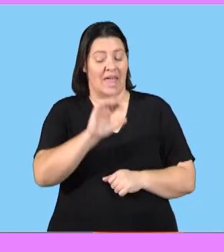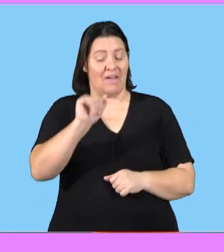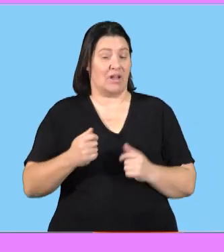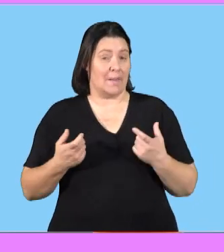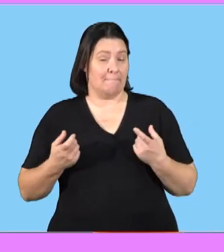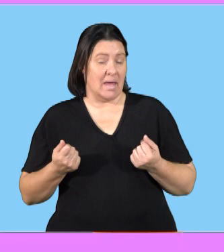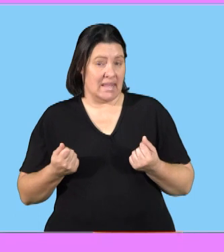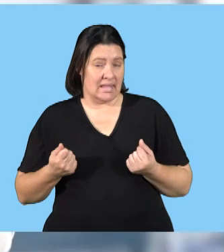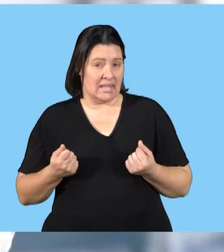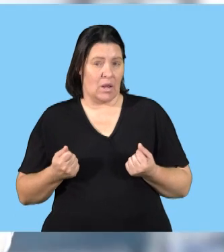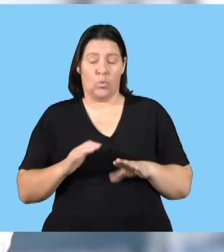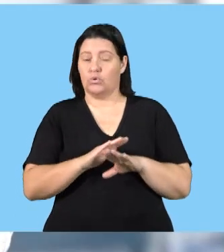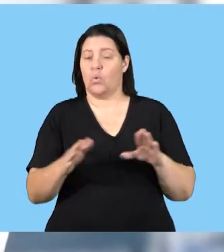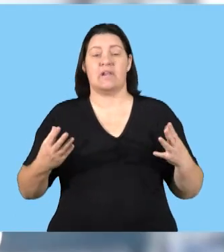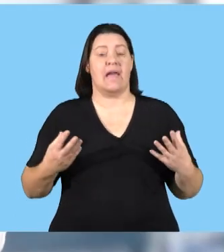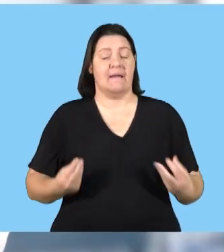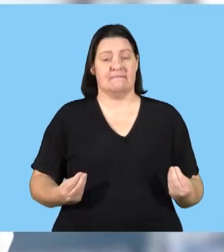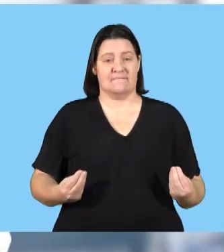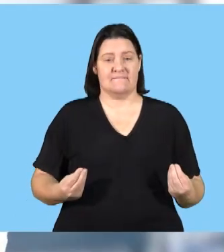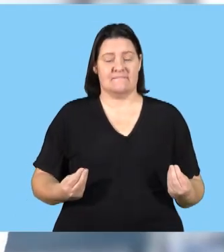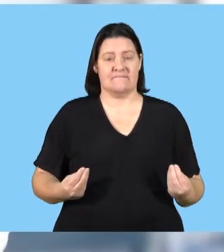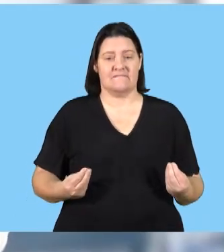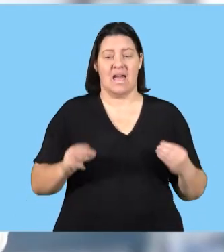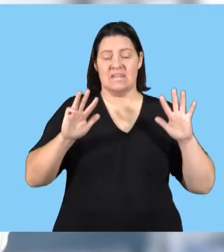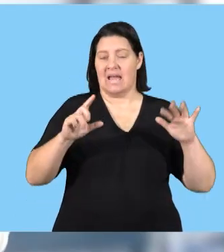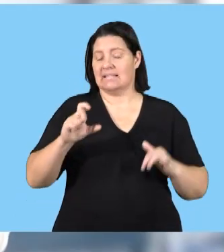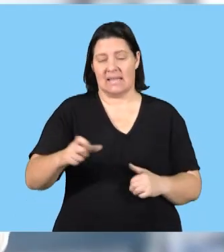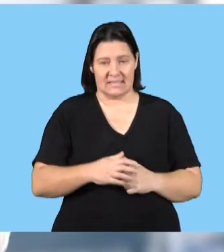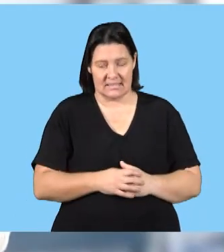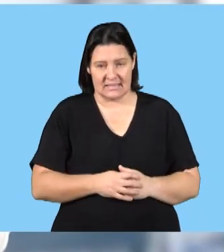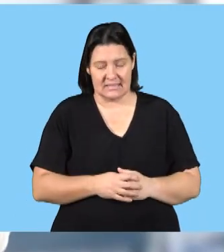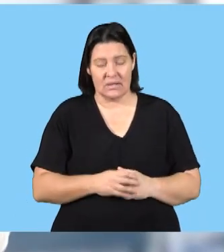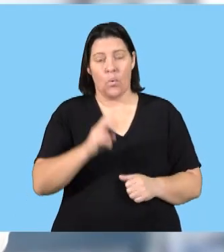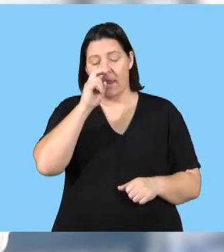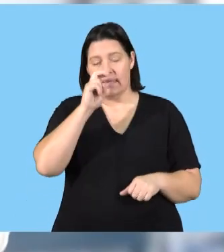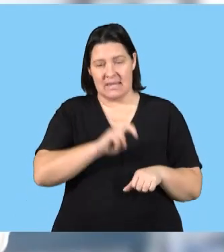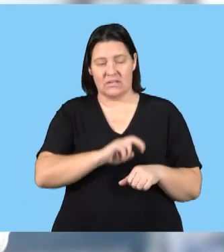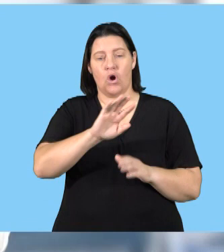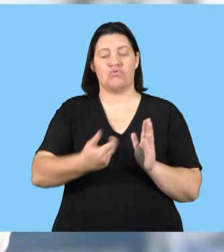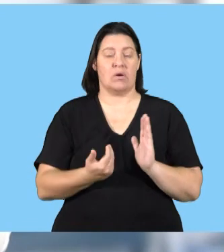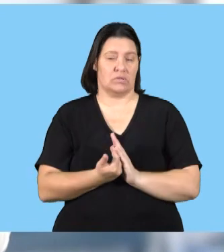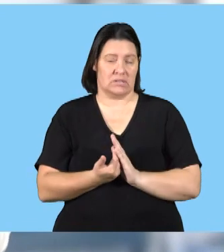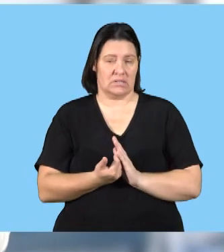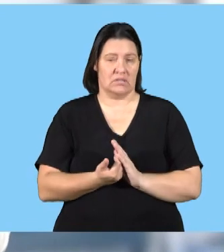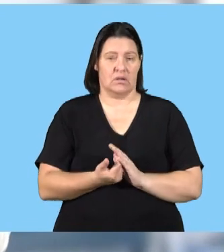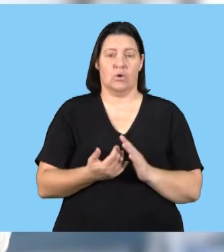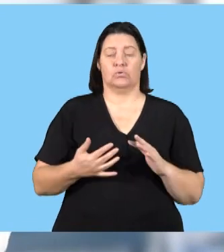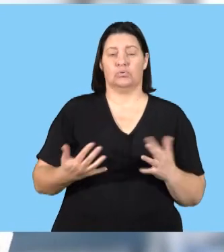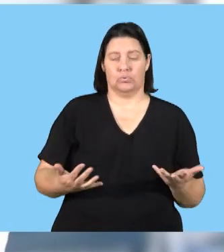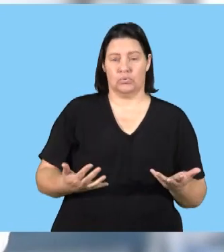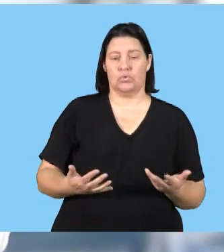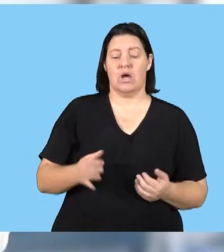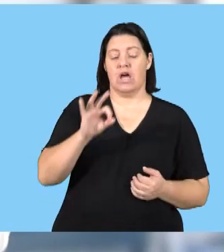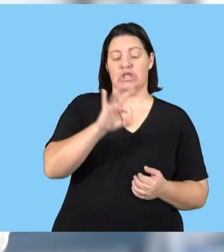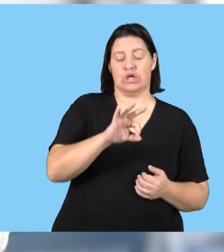African currency, we don't have the 9 cents, we need to round it off either to